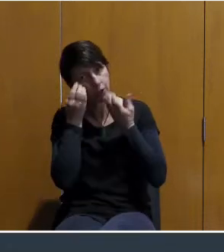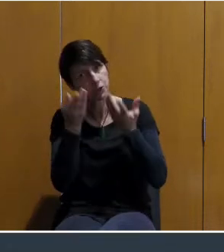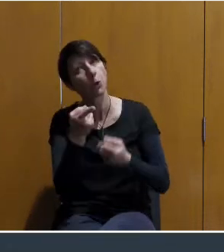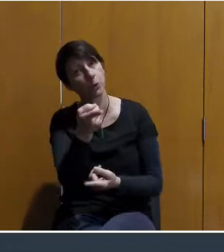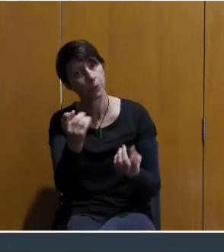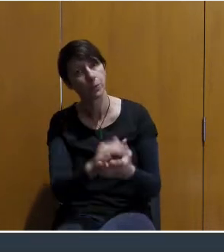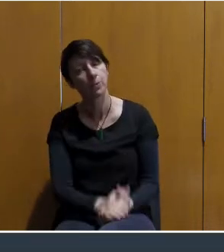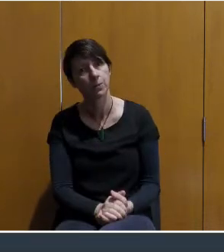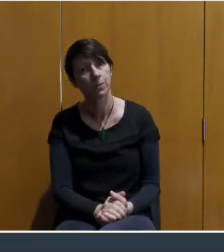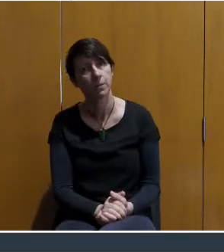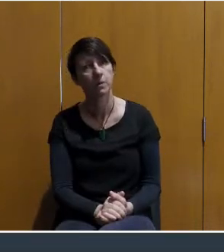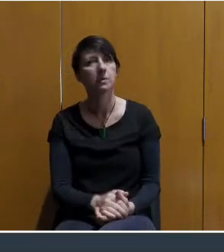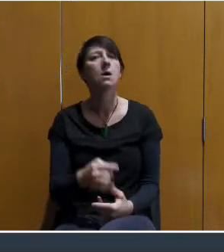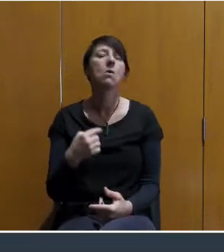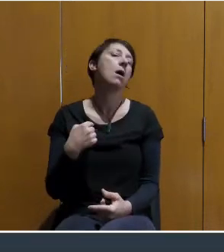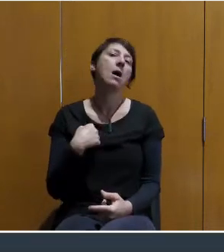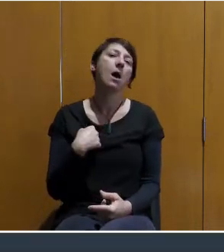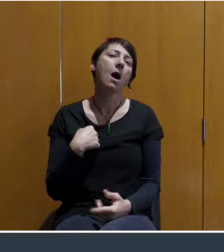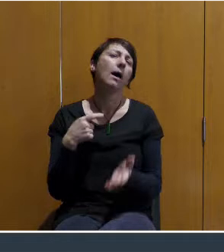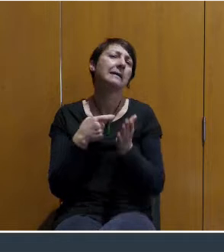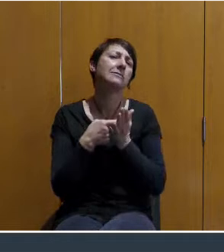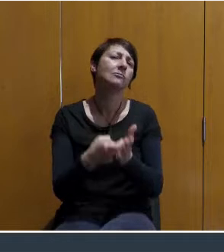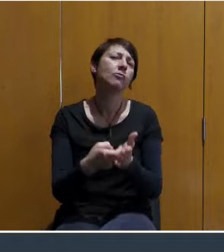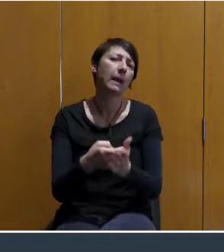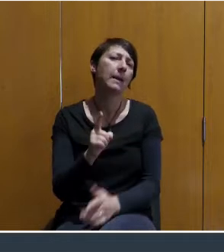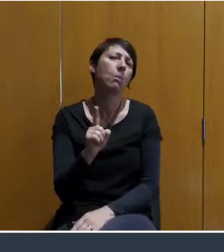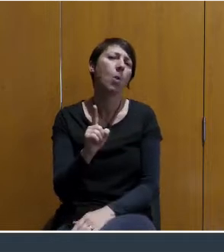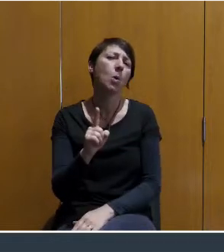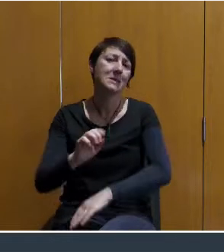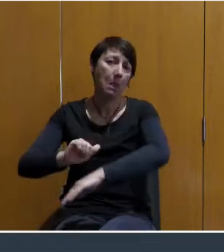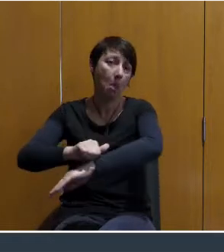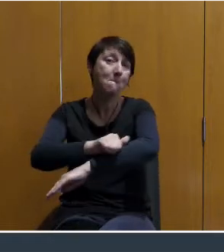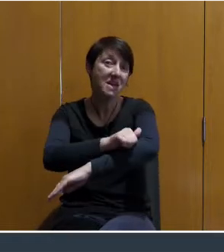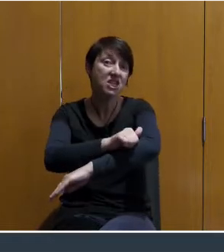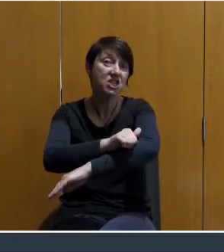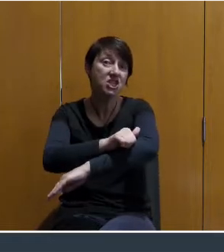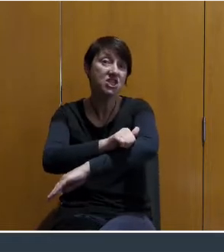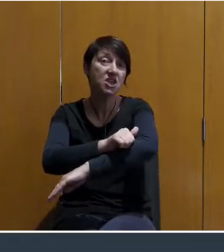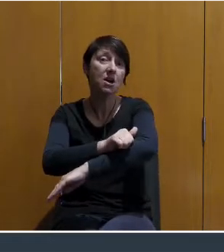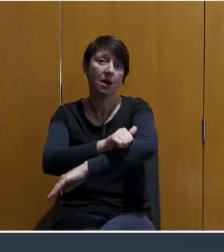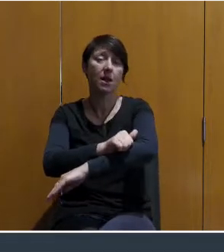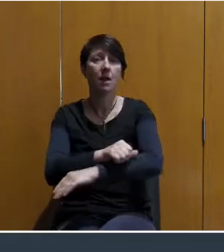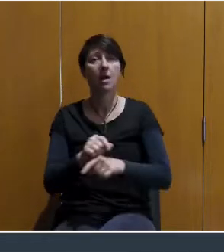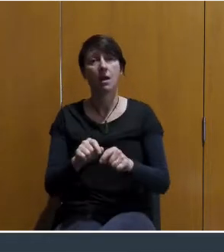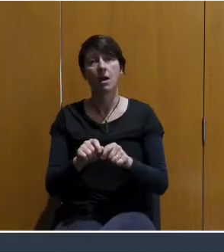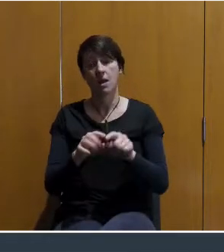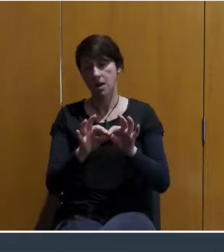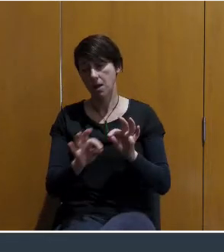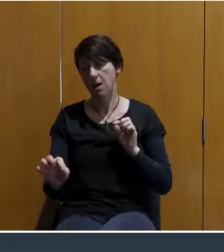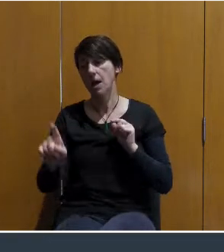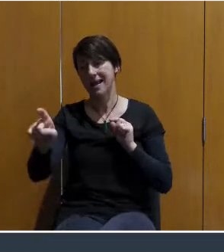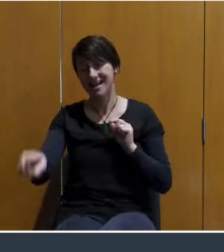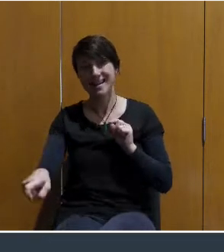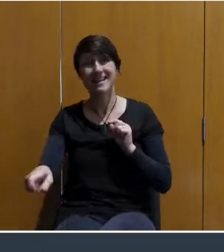suggestion to you is that you go with the lead on the beach bylaw. There is, if it's